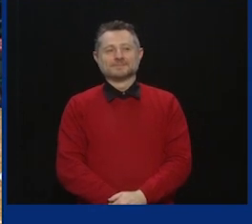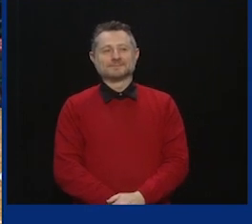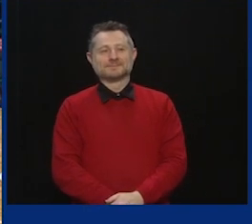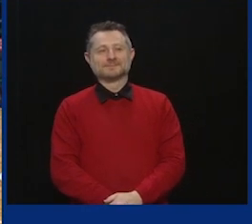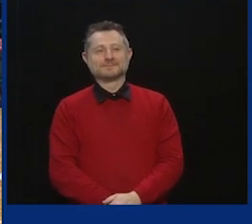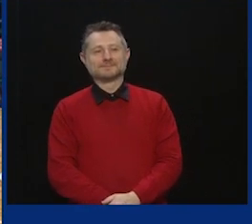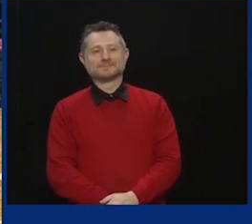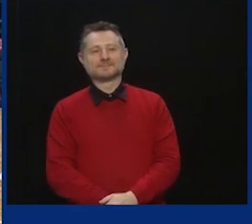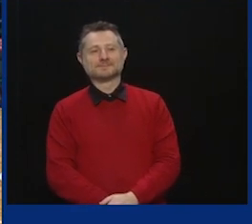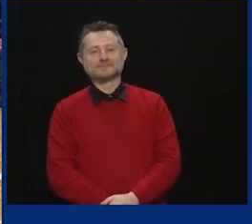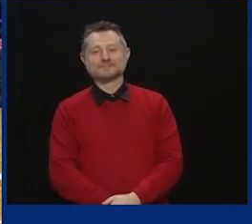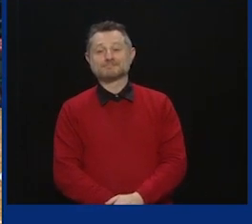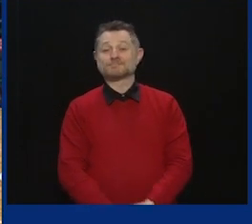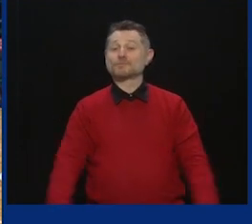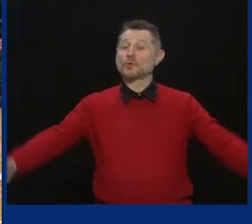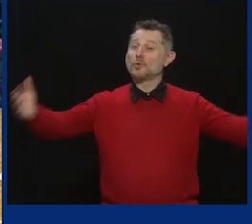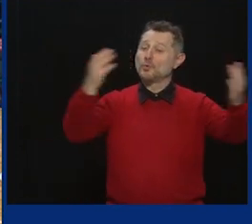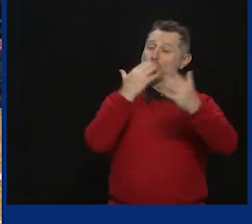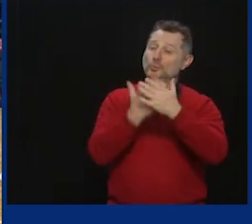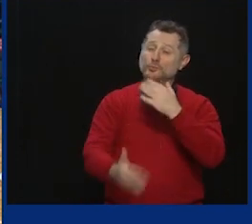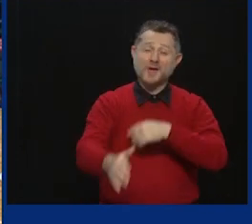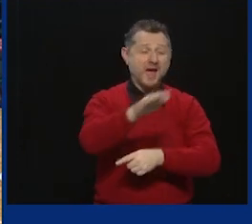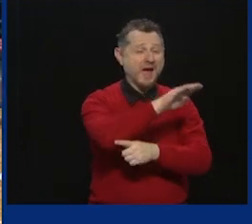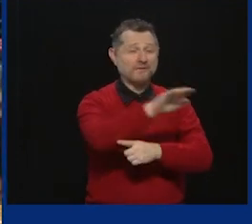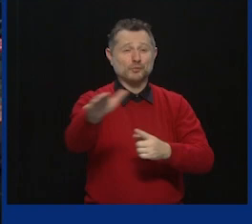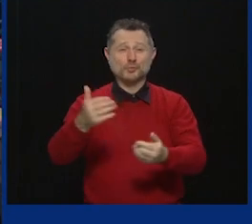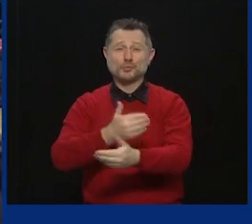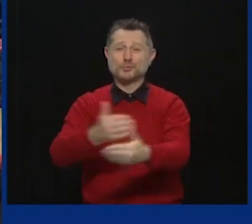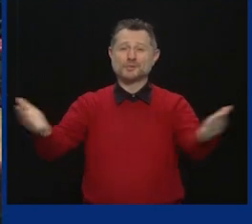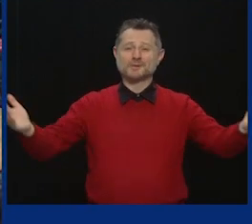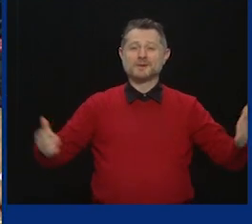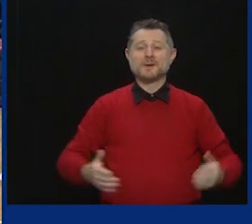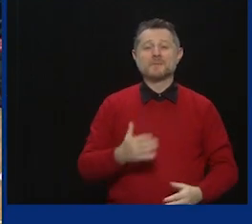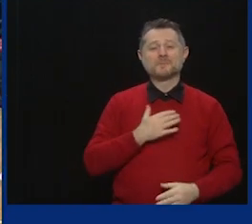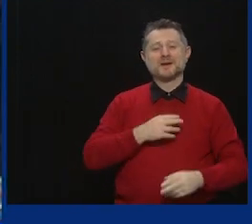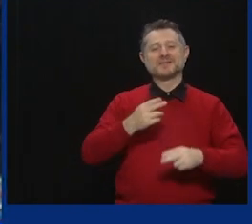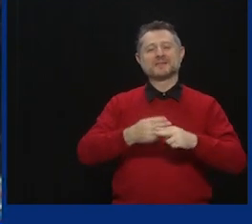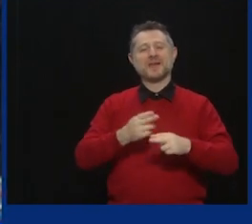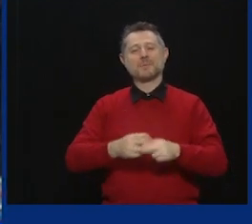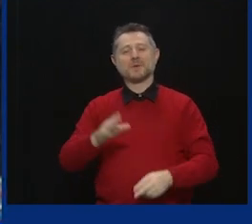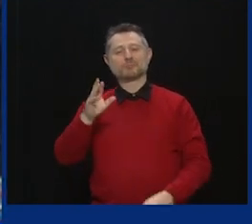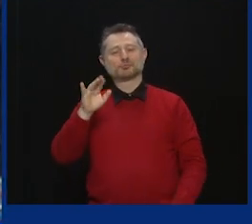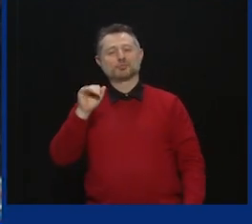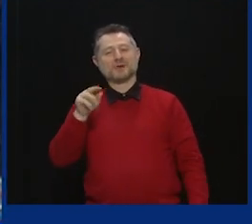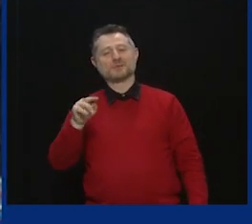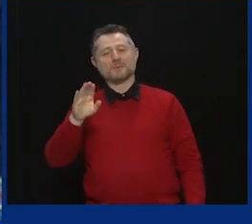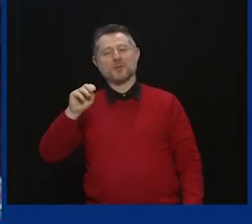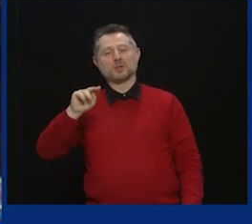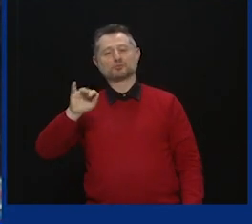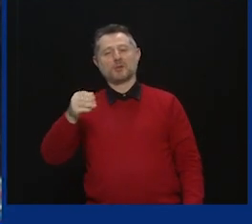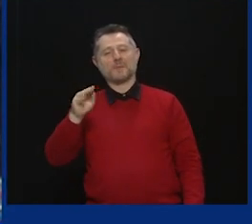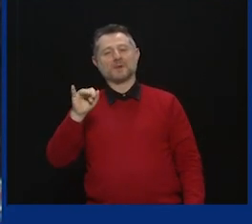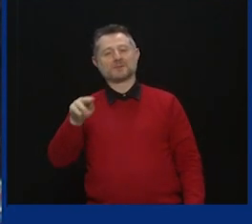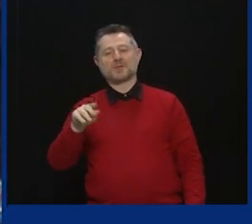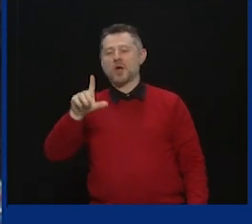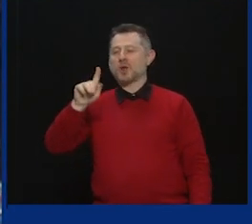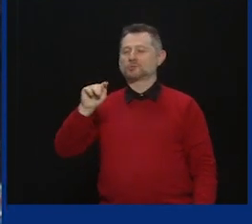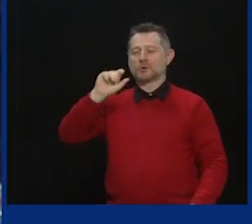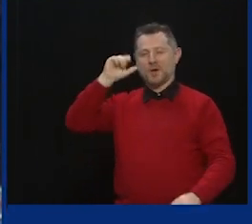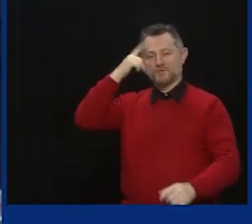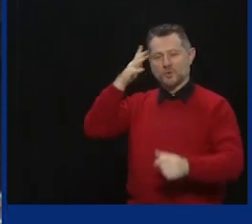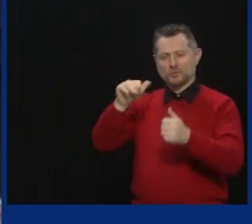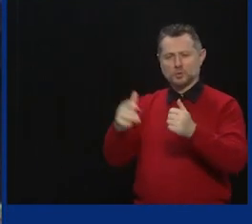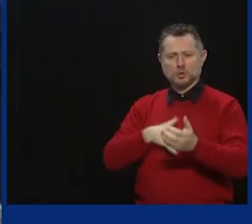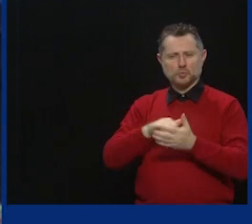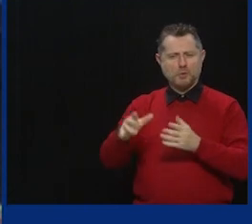Well, good afternoon, everyone. My name is Brian Benjamin. I'm the Lieutenant Governor of the State of New York. Honored to